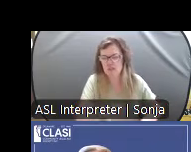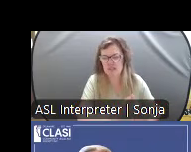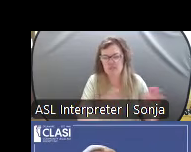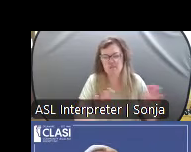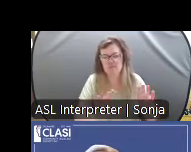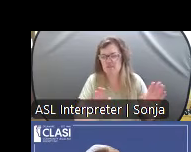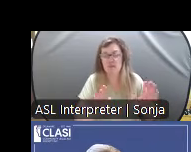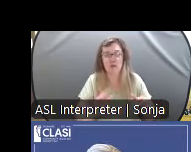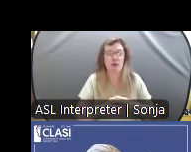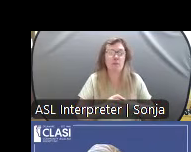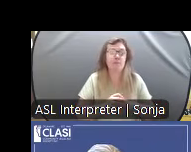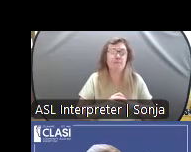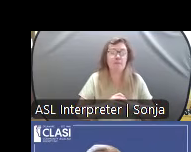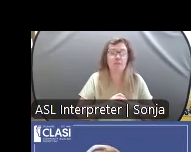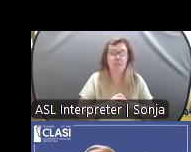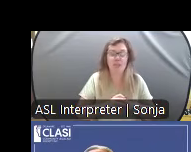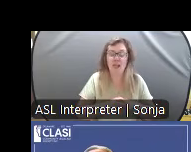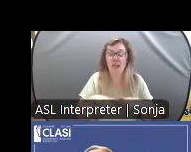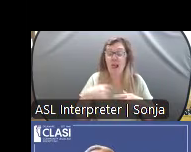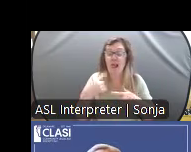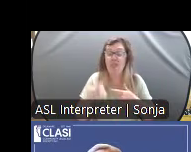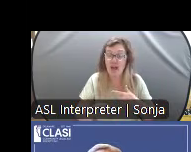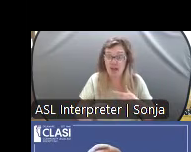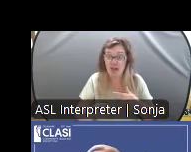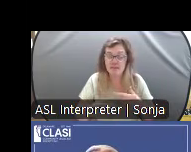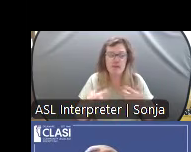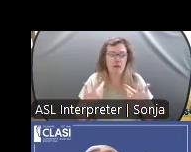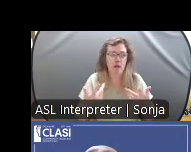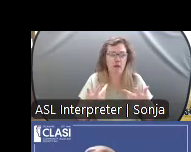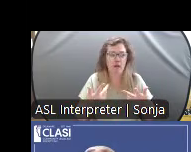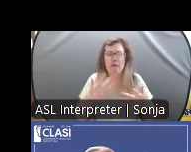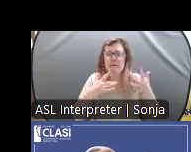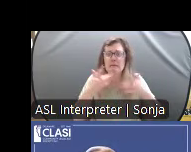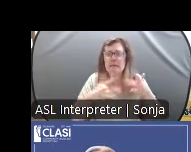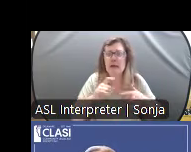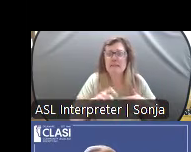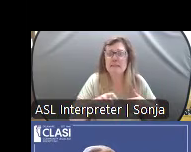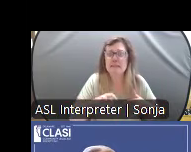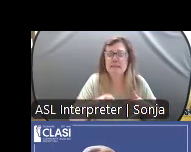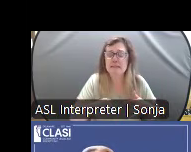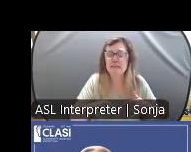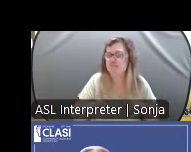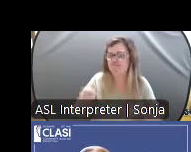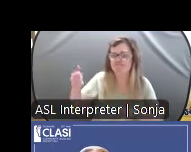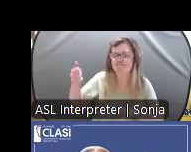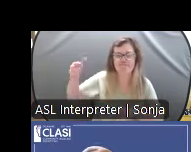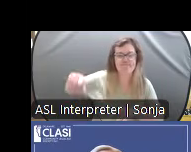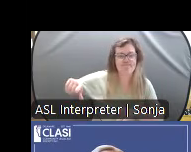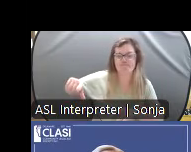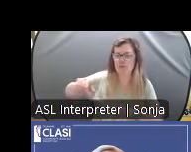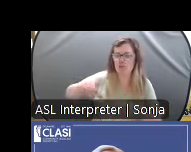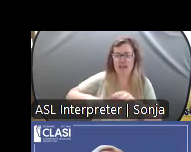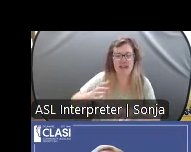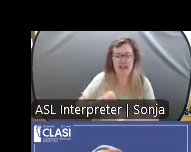Part B premiums, and then when it turns out they needed it, they couldn't get it. And remember also, you can't